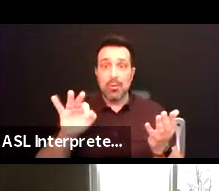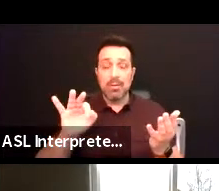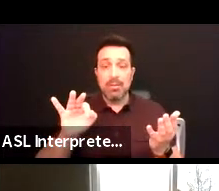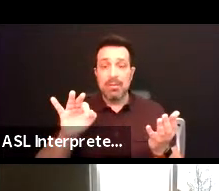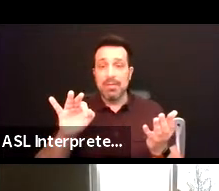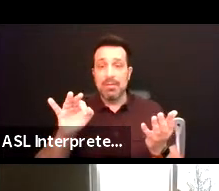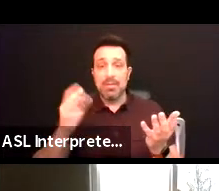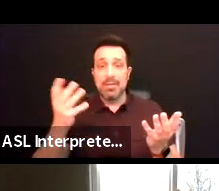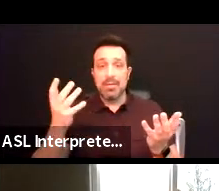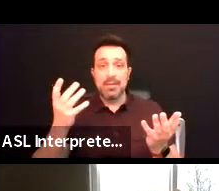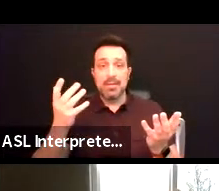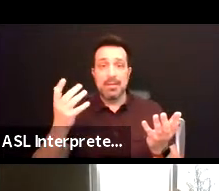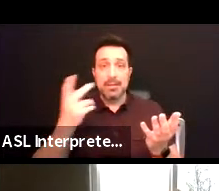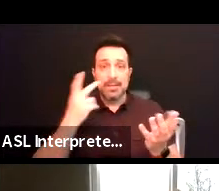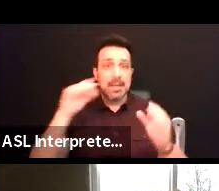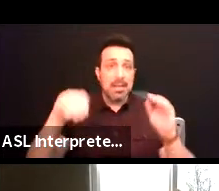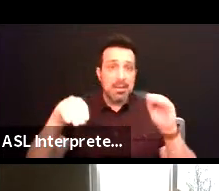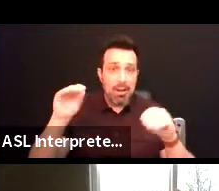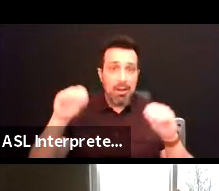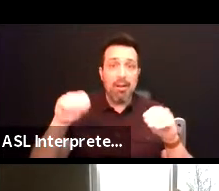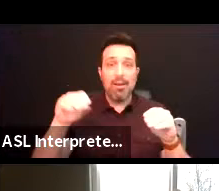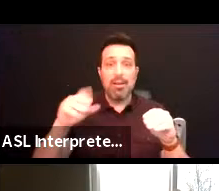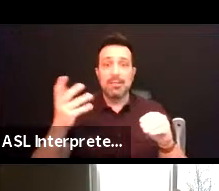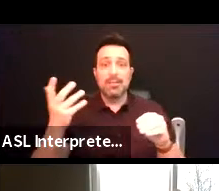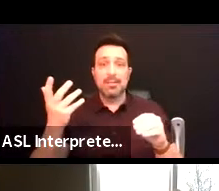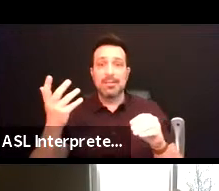see nods. We